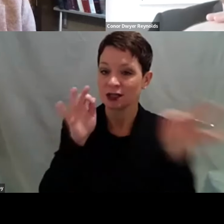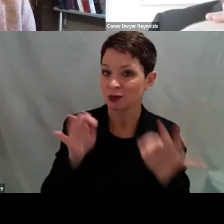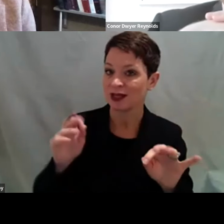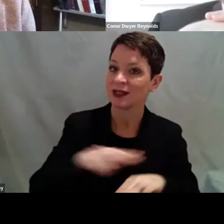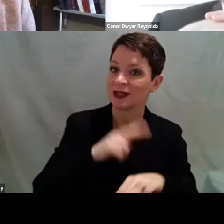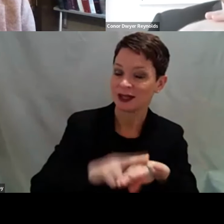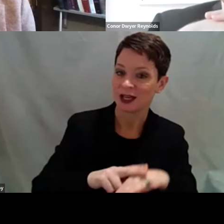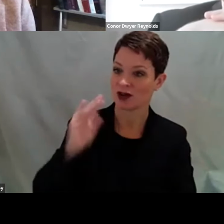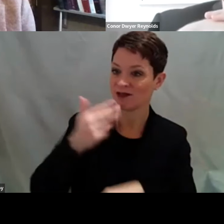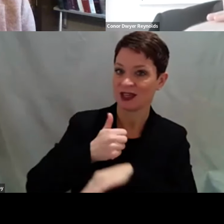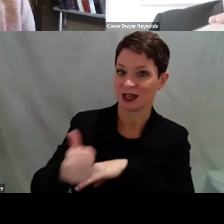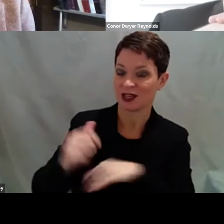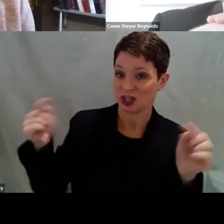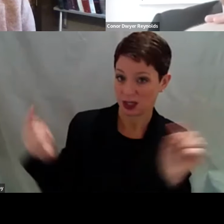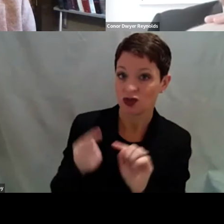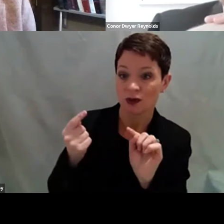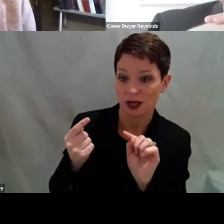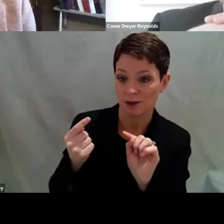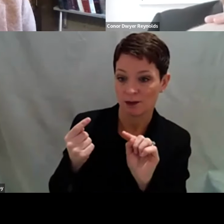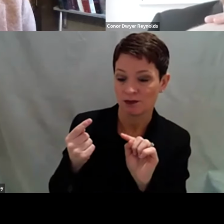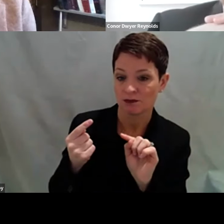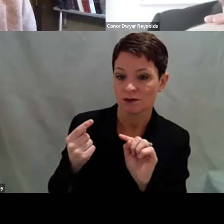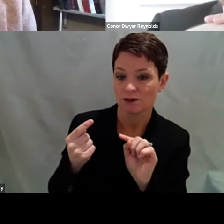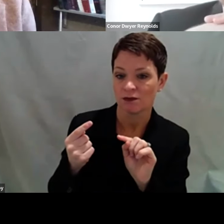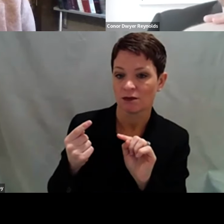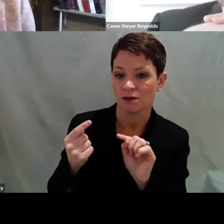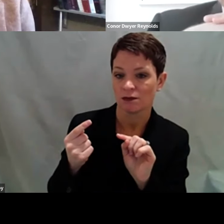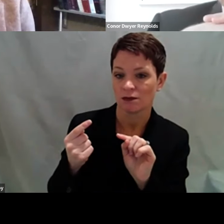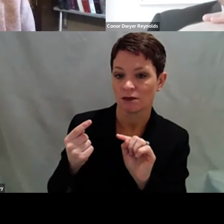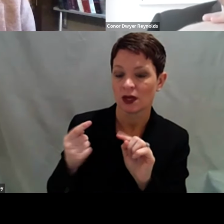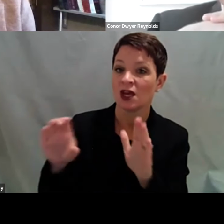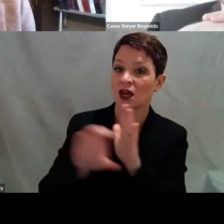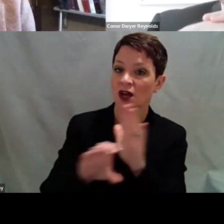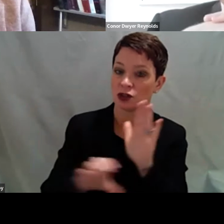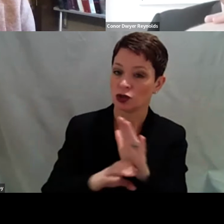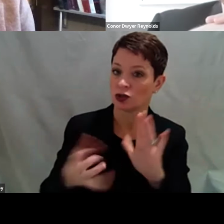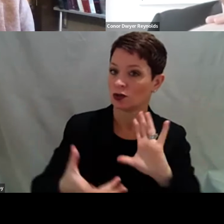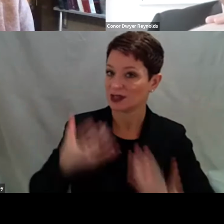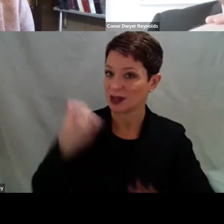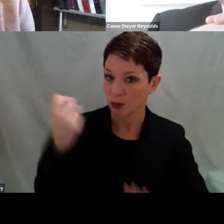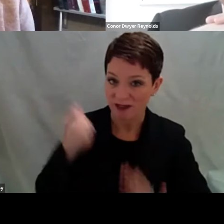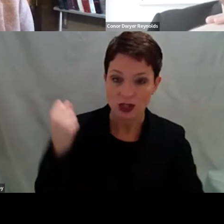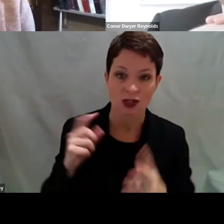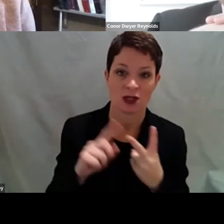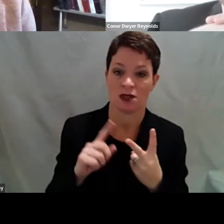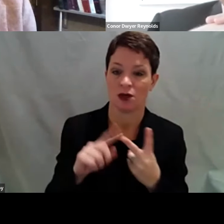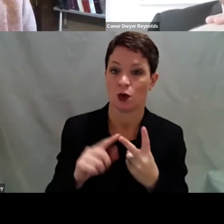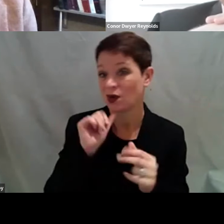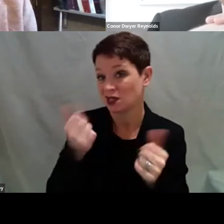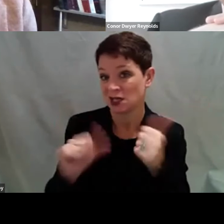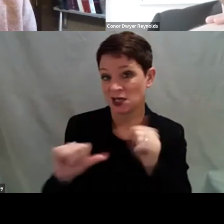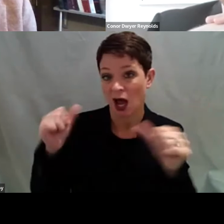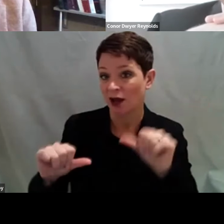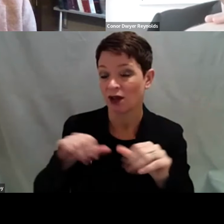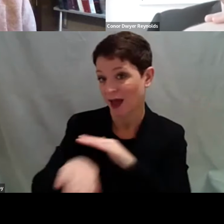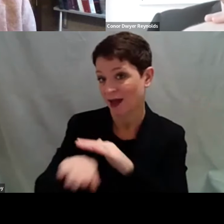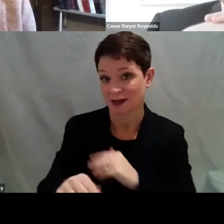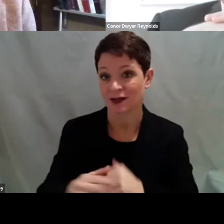the alleged injury, constitutional deprivation, or denial of